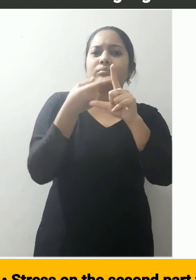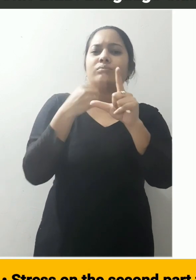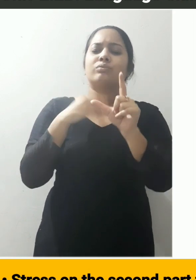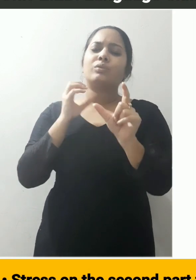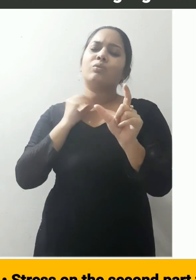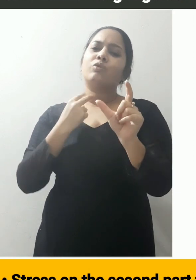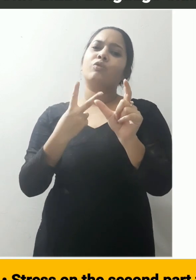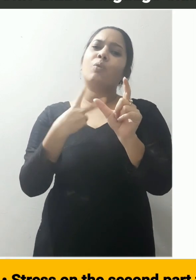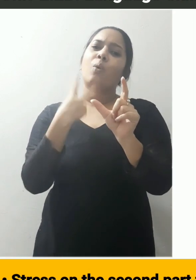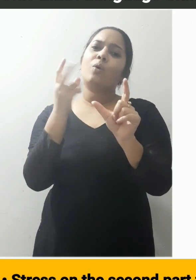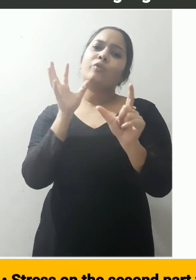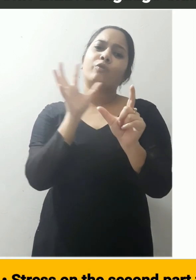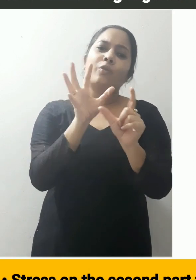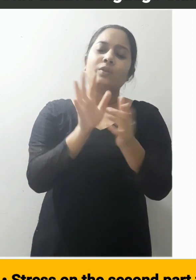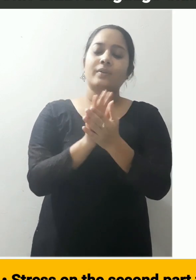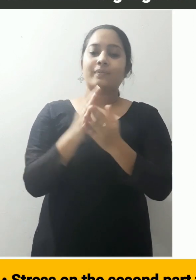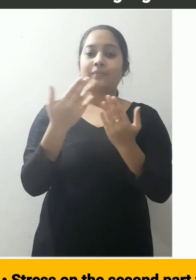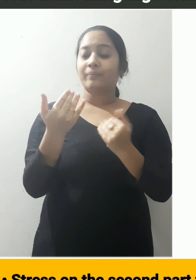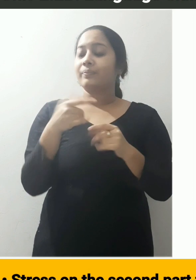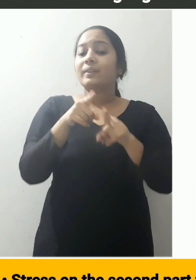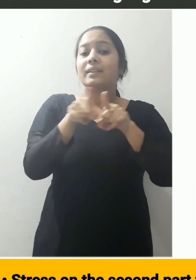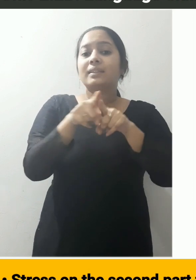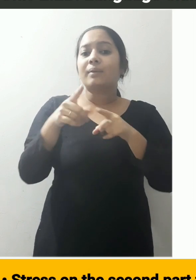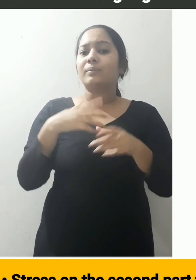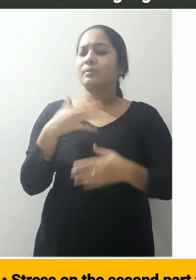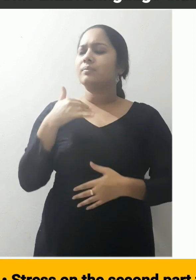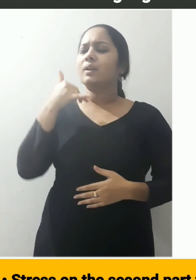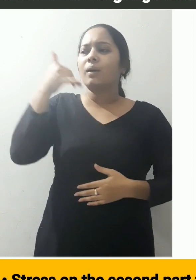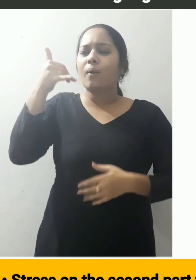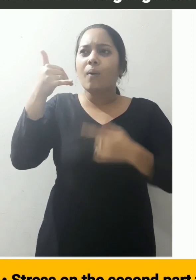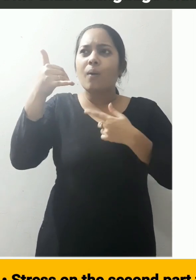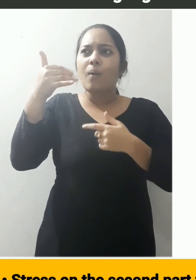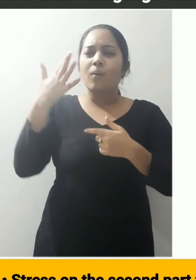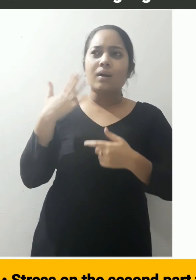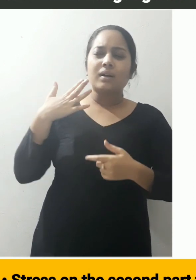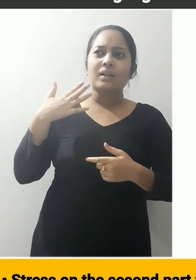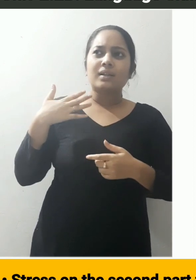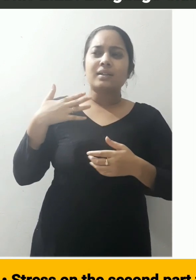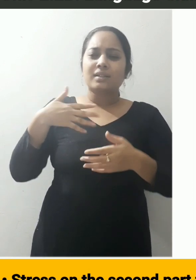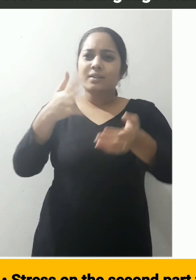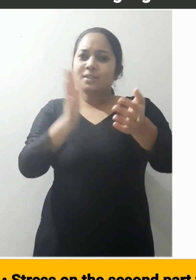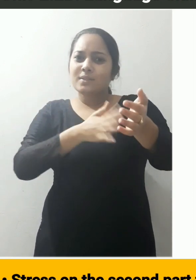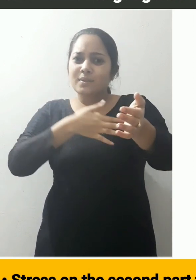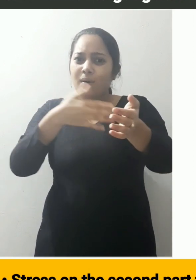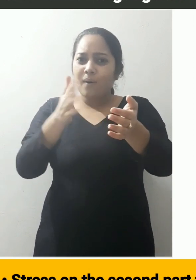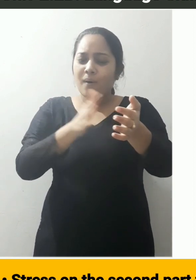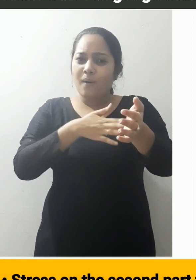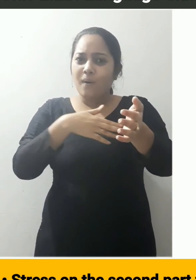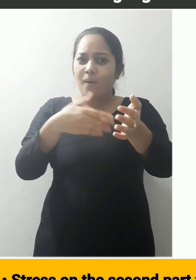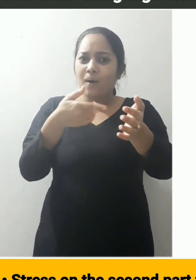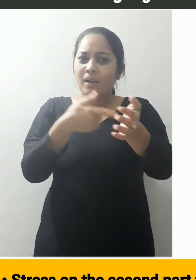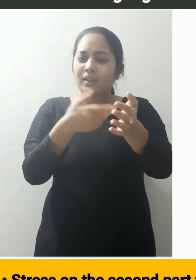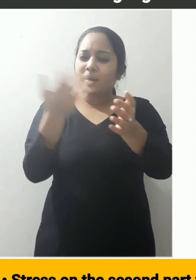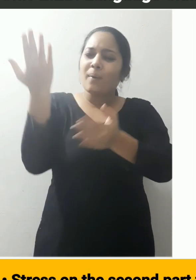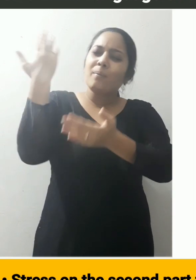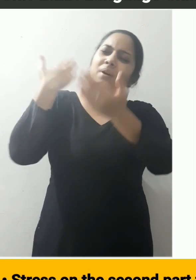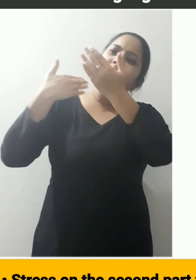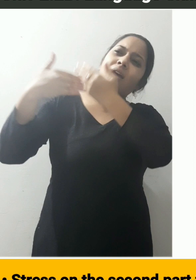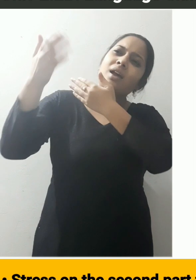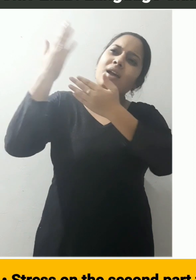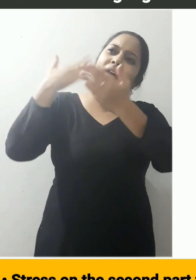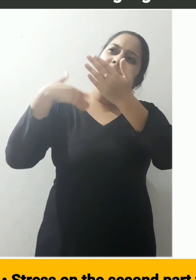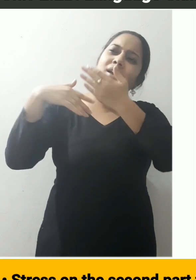In our retro collar tune facility, we have some nice old-fashioned iron melodies,